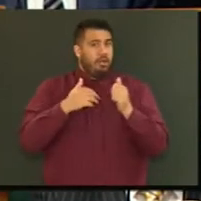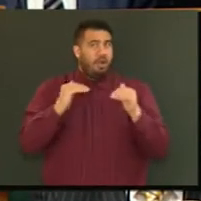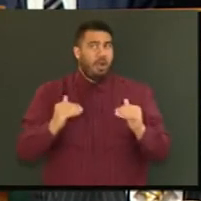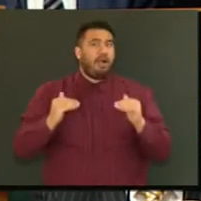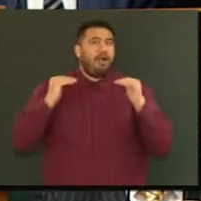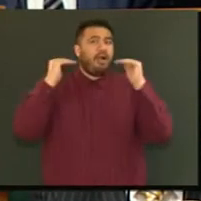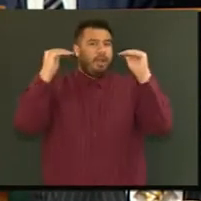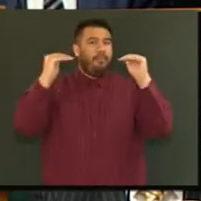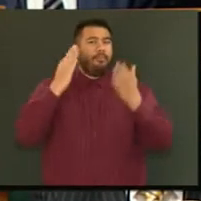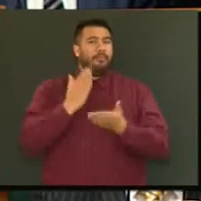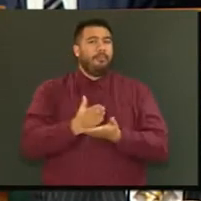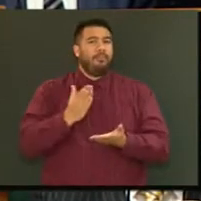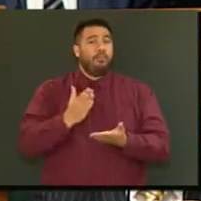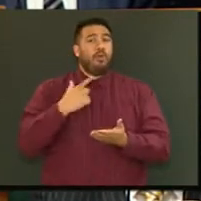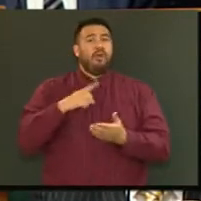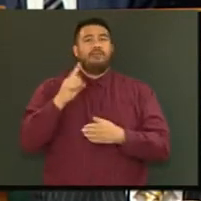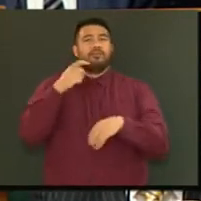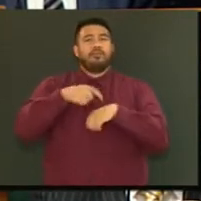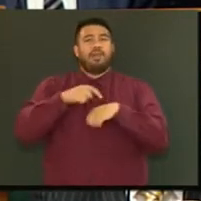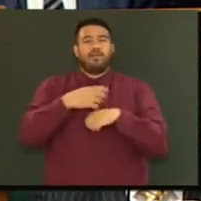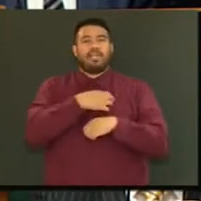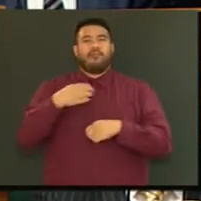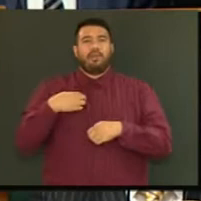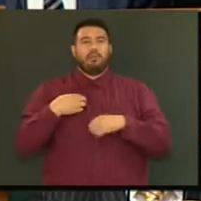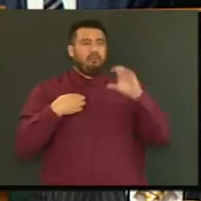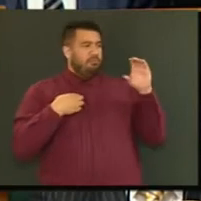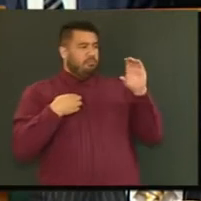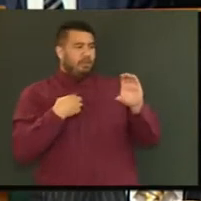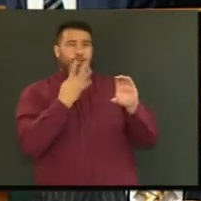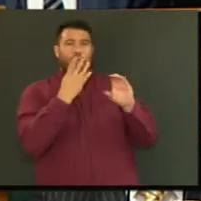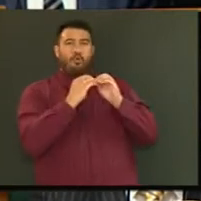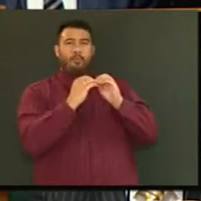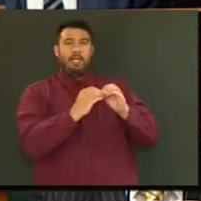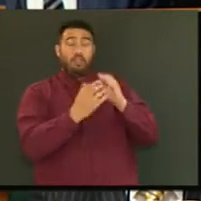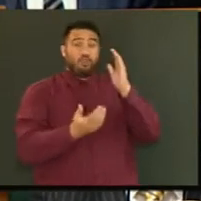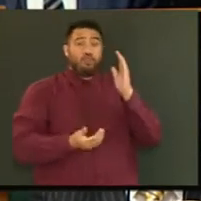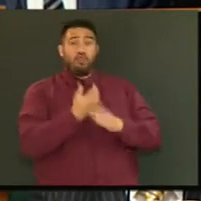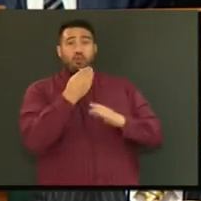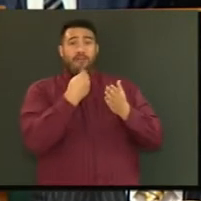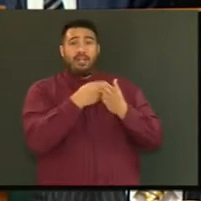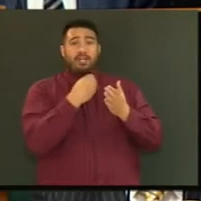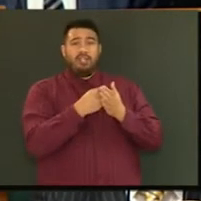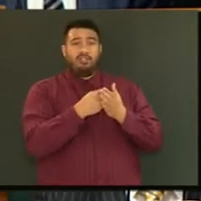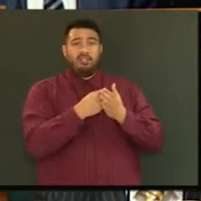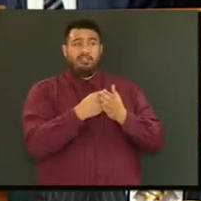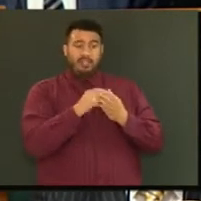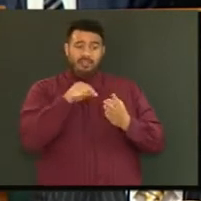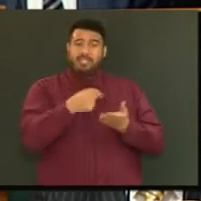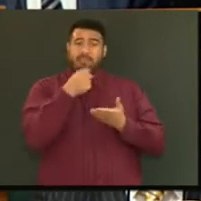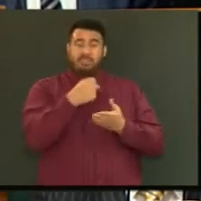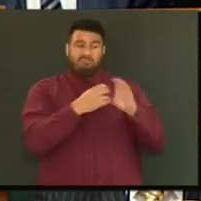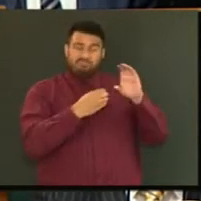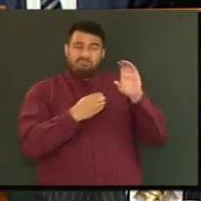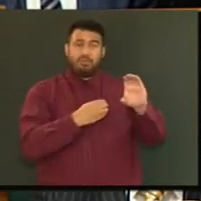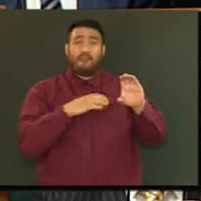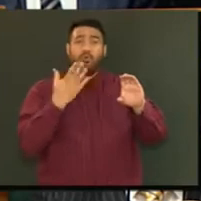first time, the government is allocating $4 billion in new capital funding in one budget across the